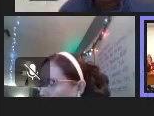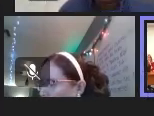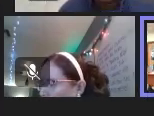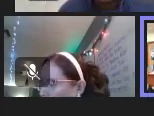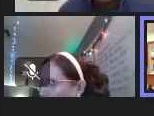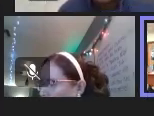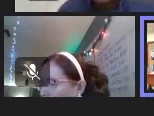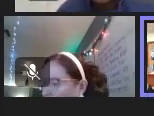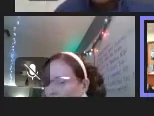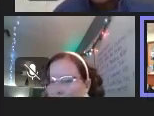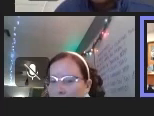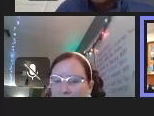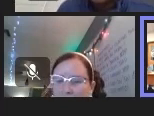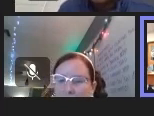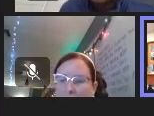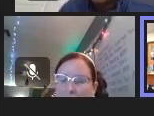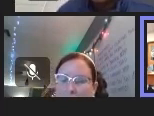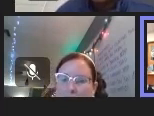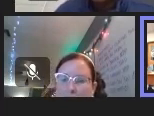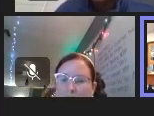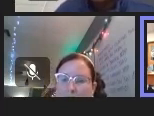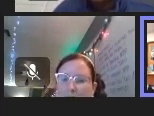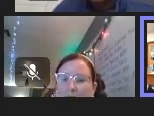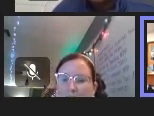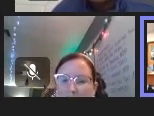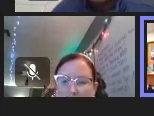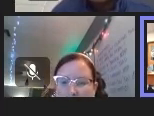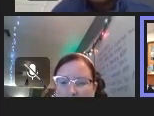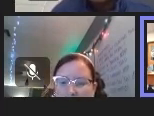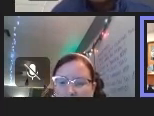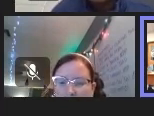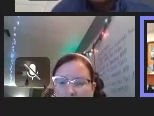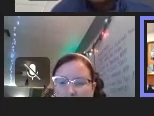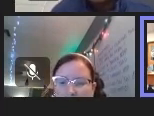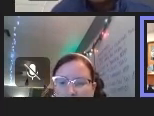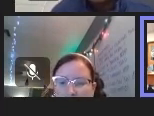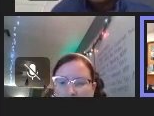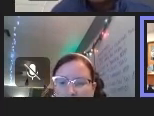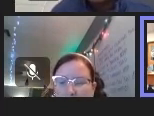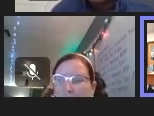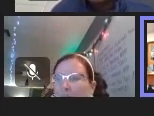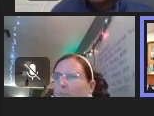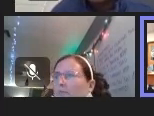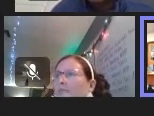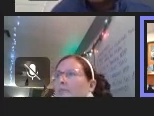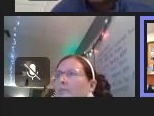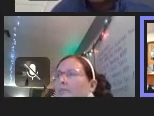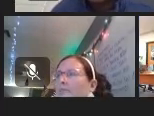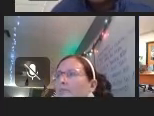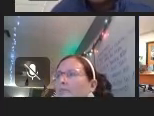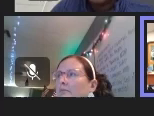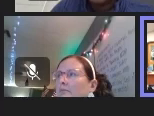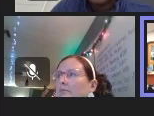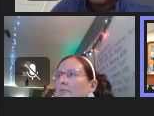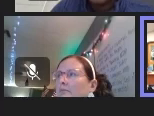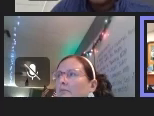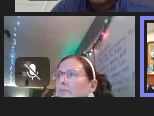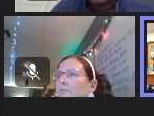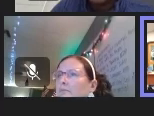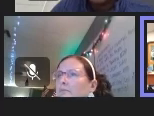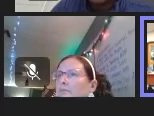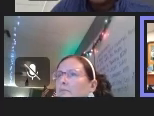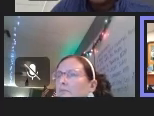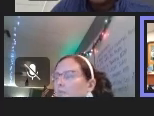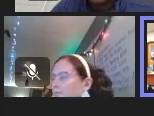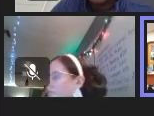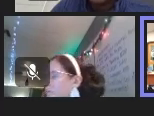Are you familiar with the released items that have recently come out from our office? The